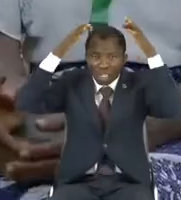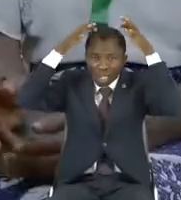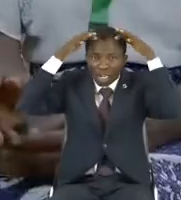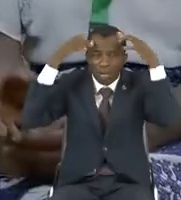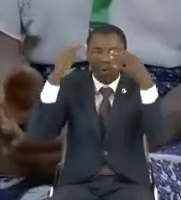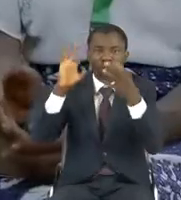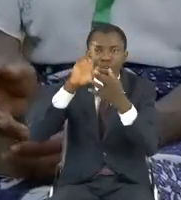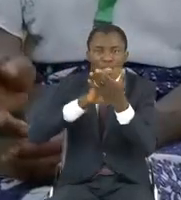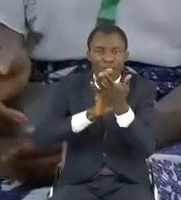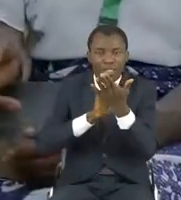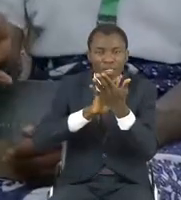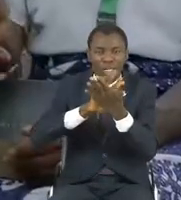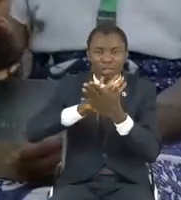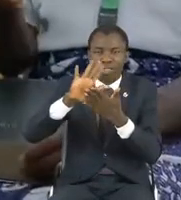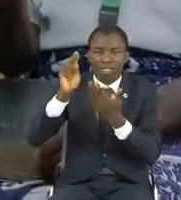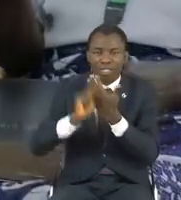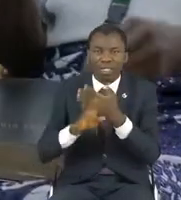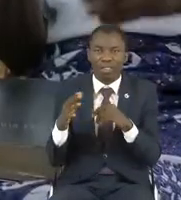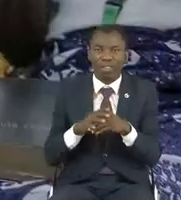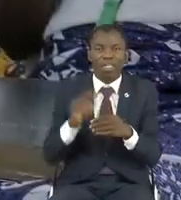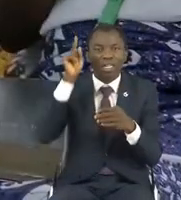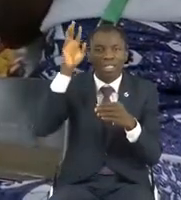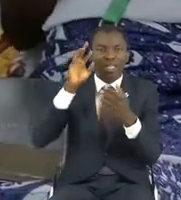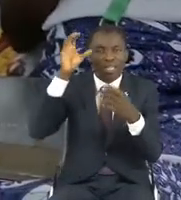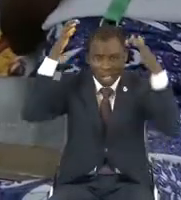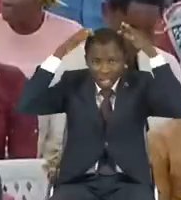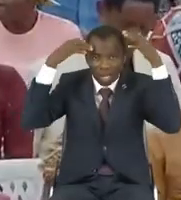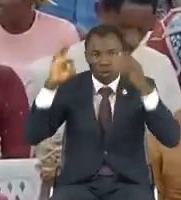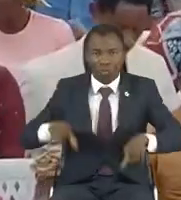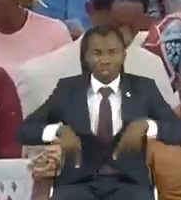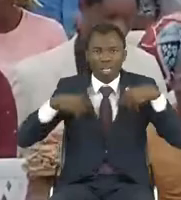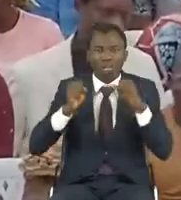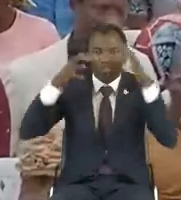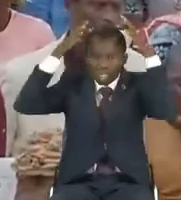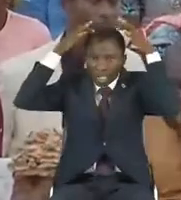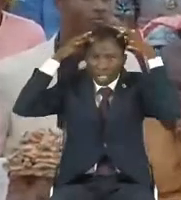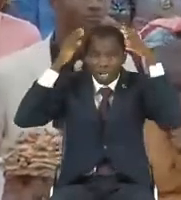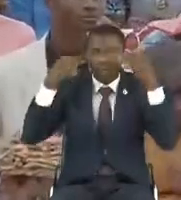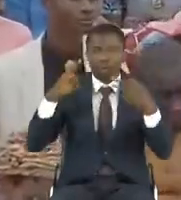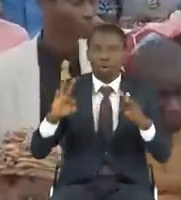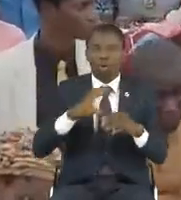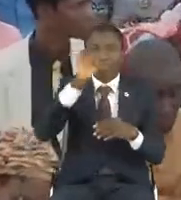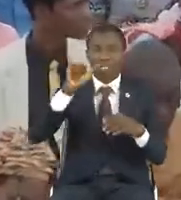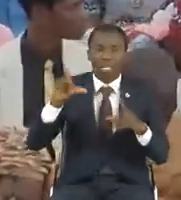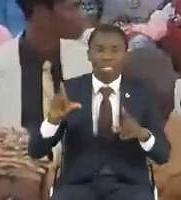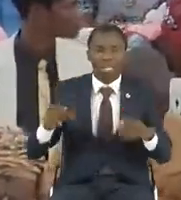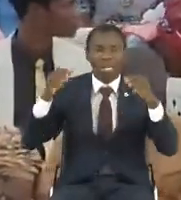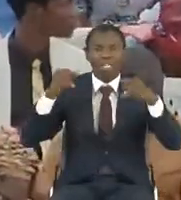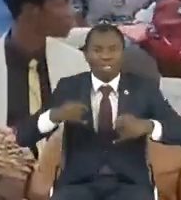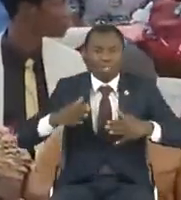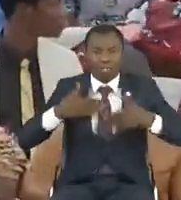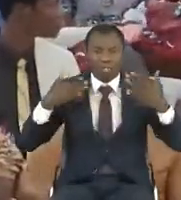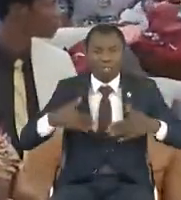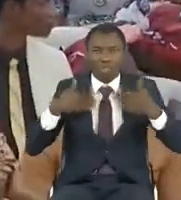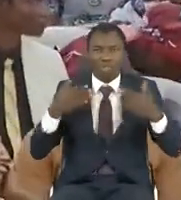righteousness. Amen. The crown of life. Amen. The crown of eternal joy. Amen. The crown